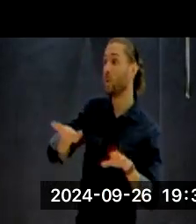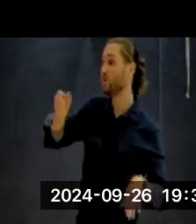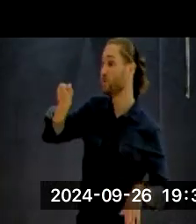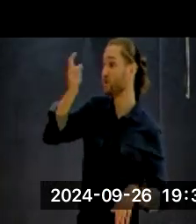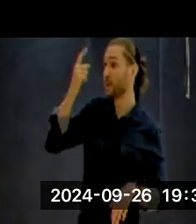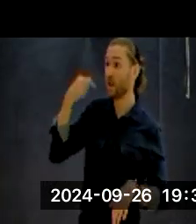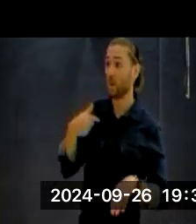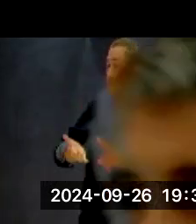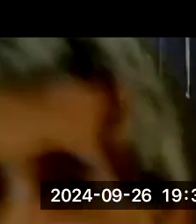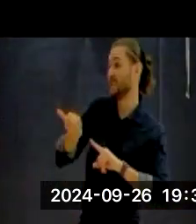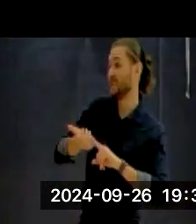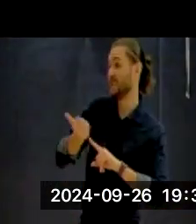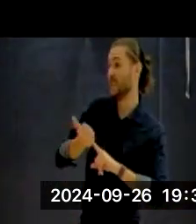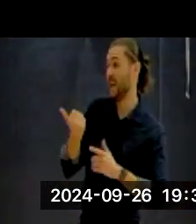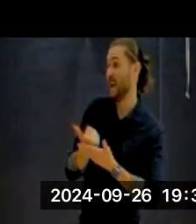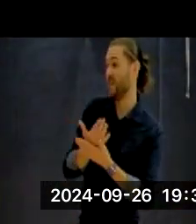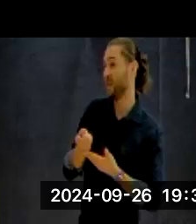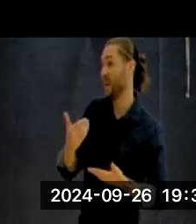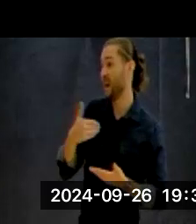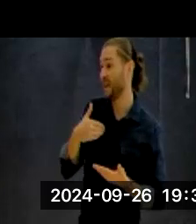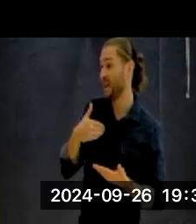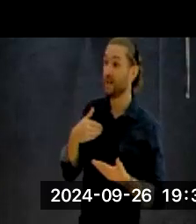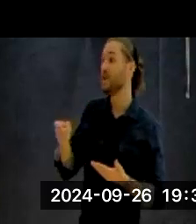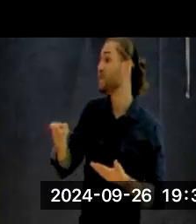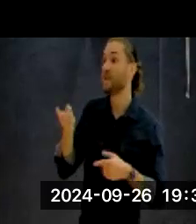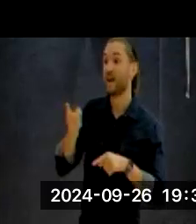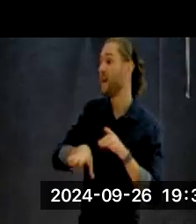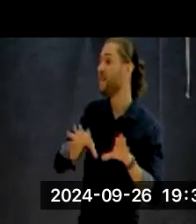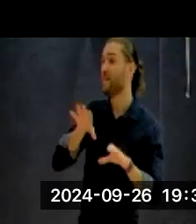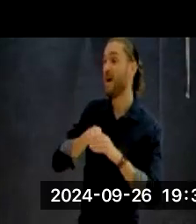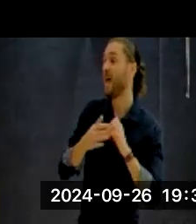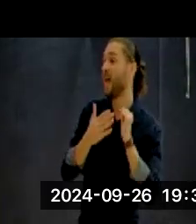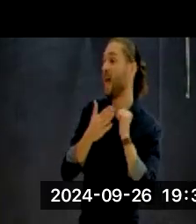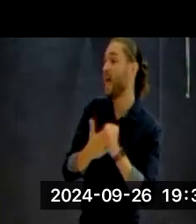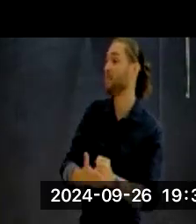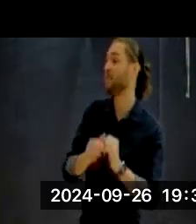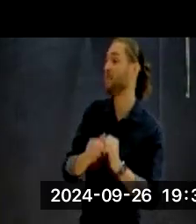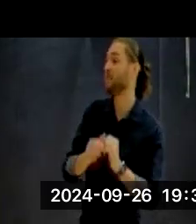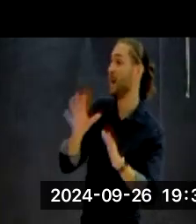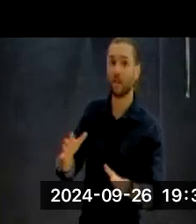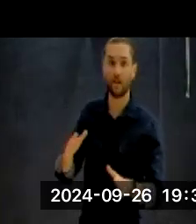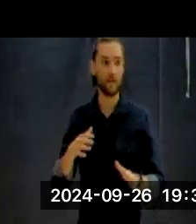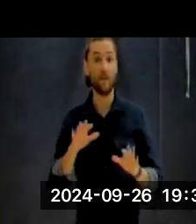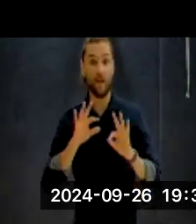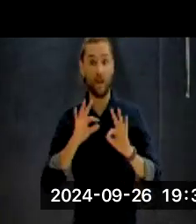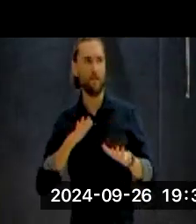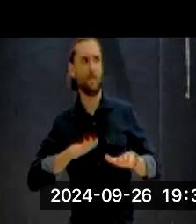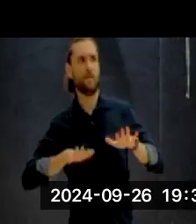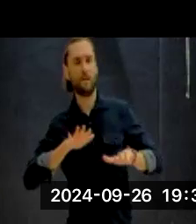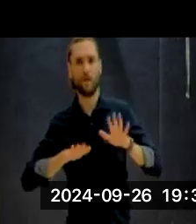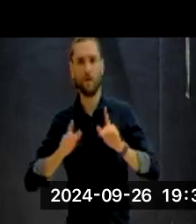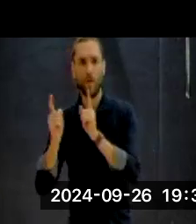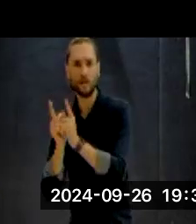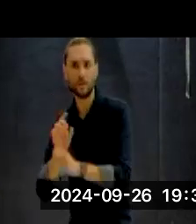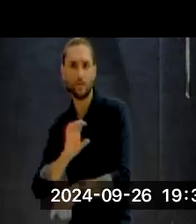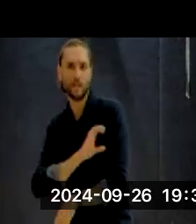got, everything. And there's nothing you can do about it. I went to my family. We went to the police. We went to social